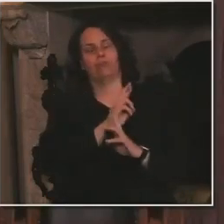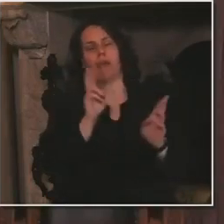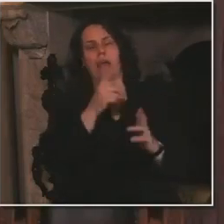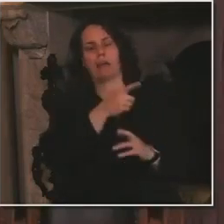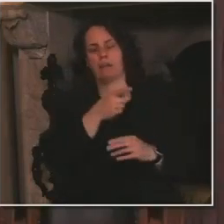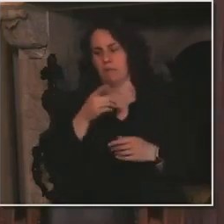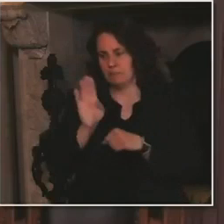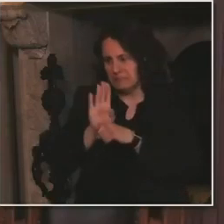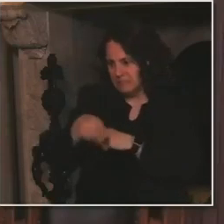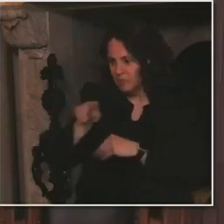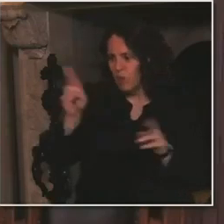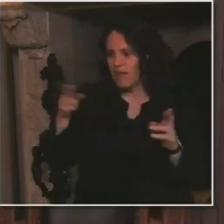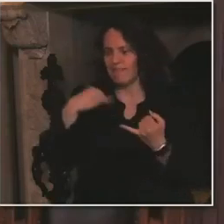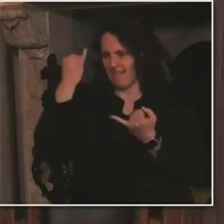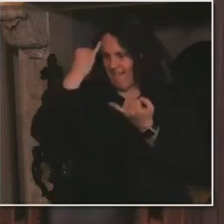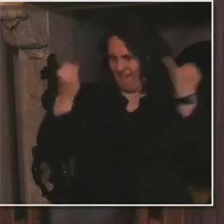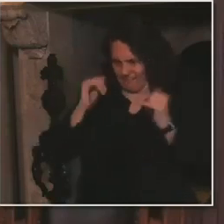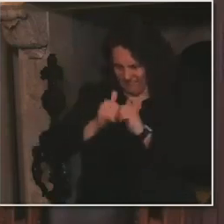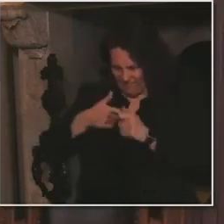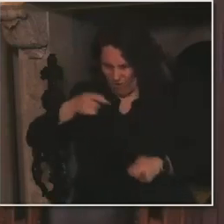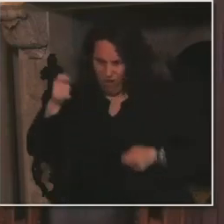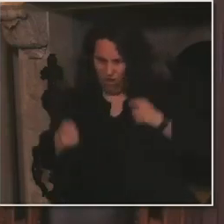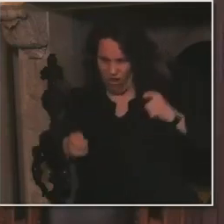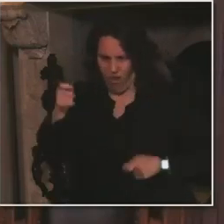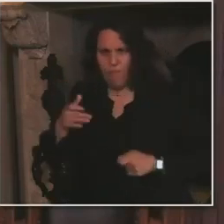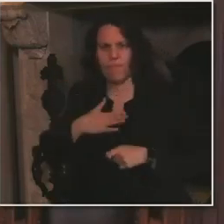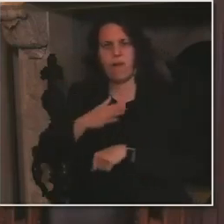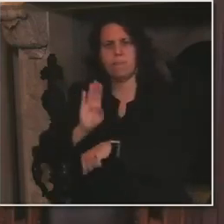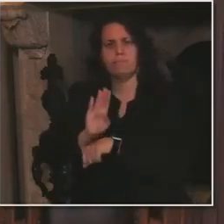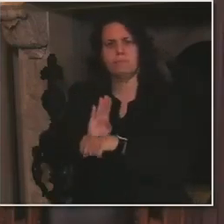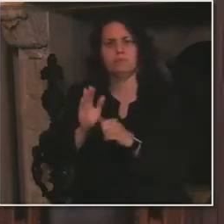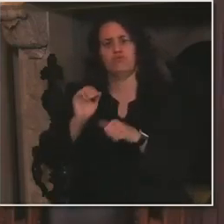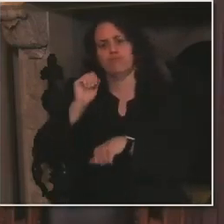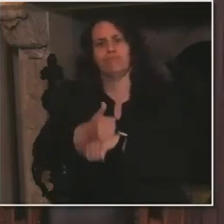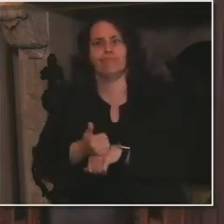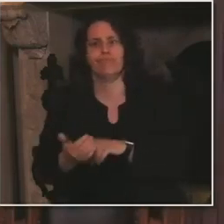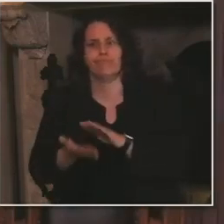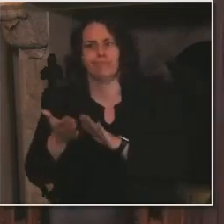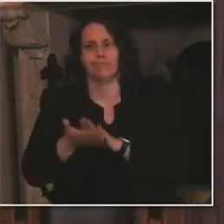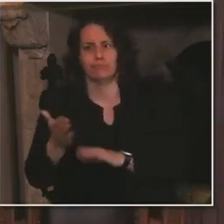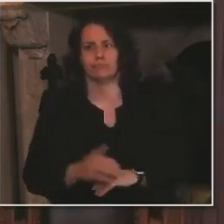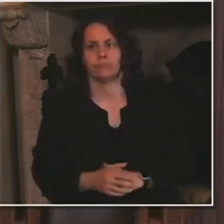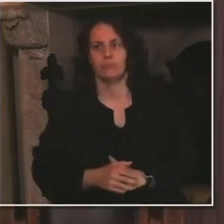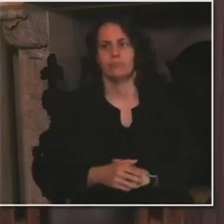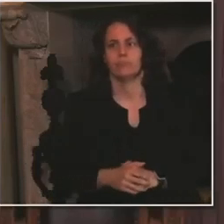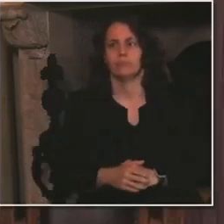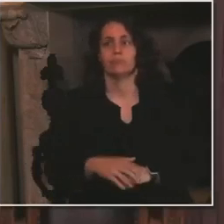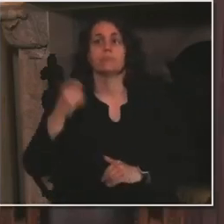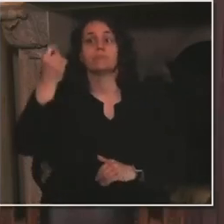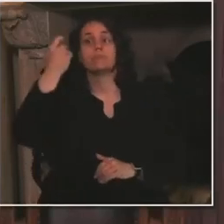it's making sure that your shop floor is rearranged so that